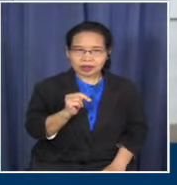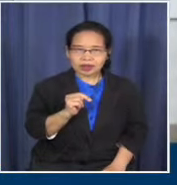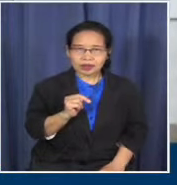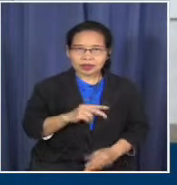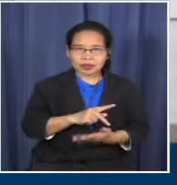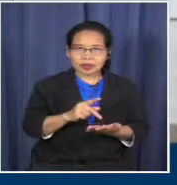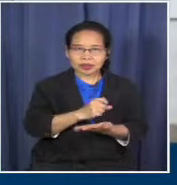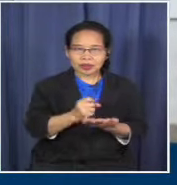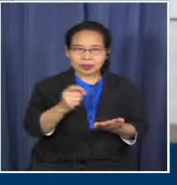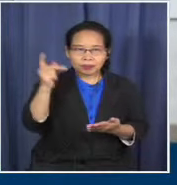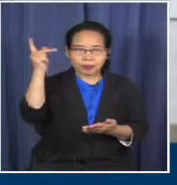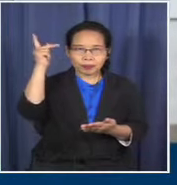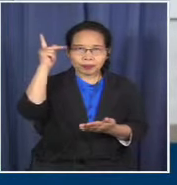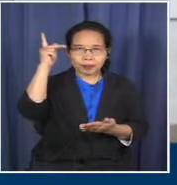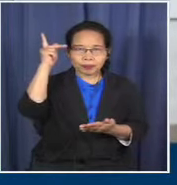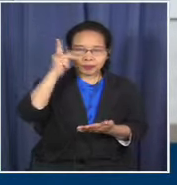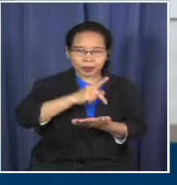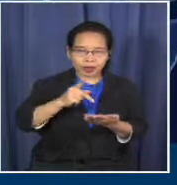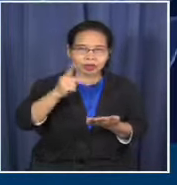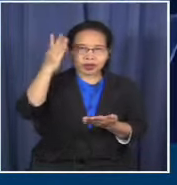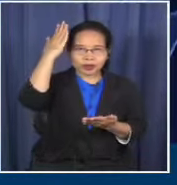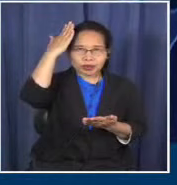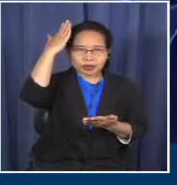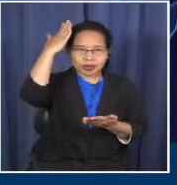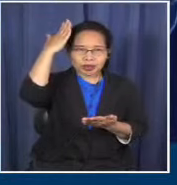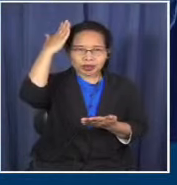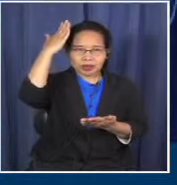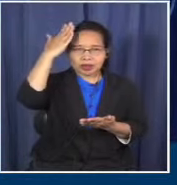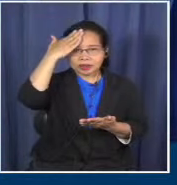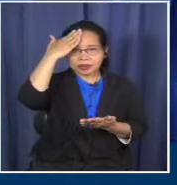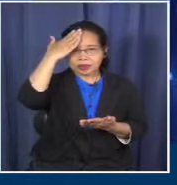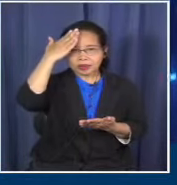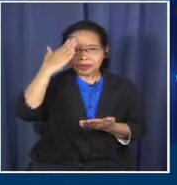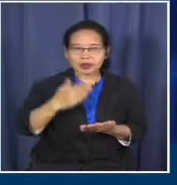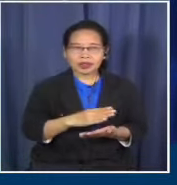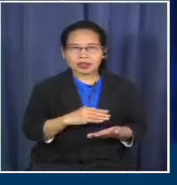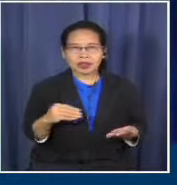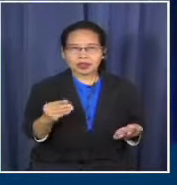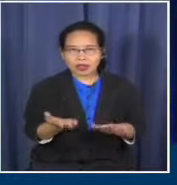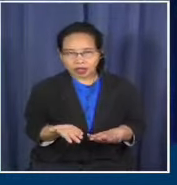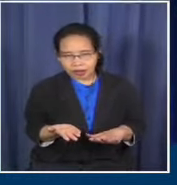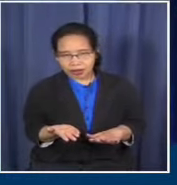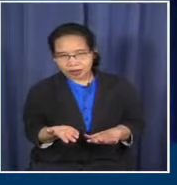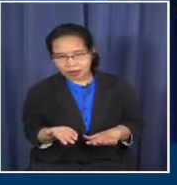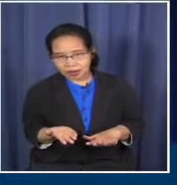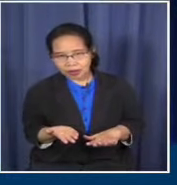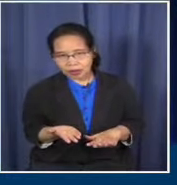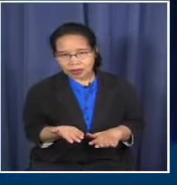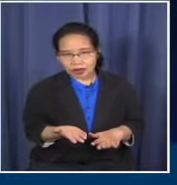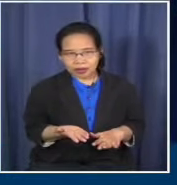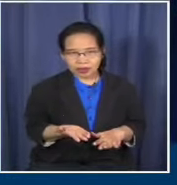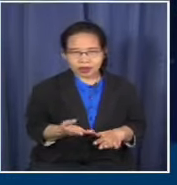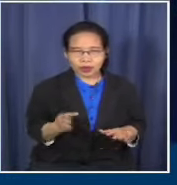proper supply of oxygen, some parts of your brain will die.